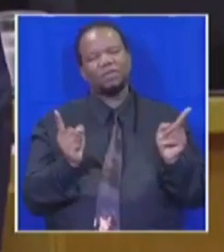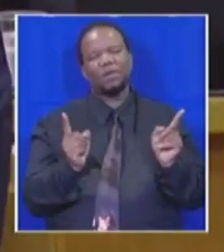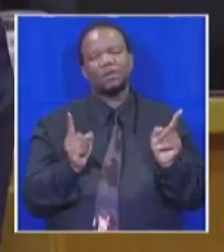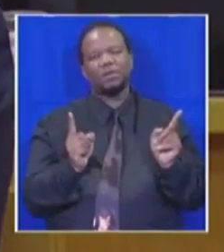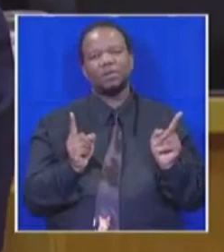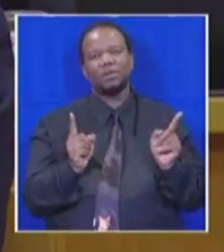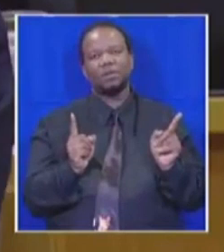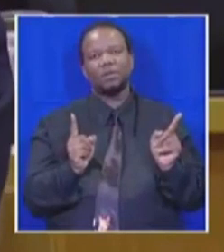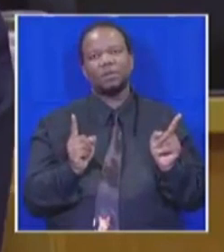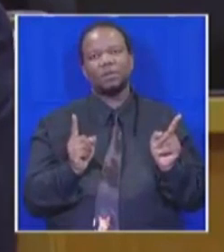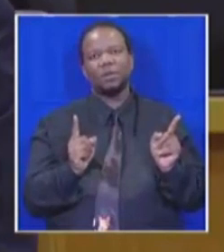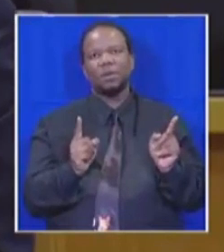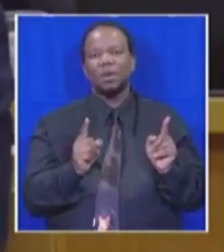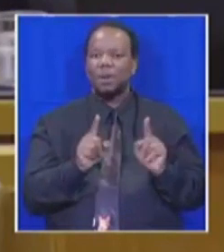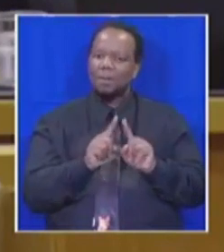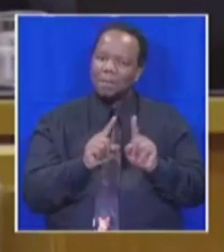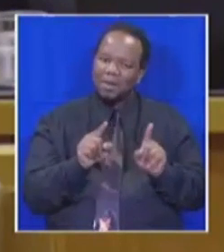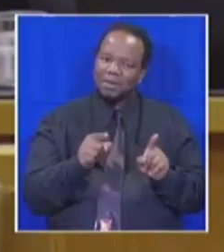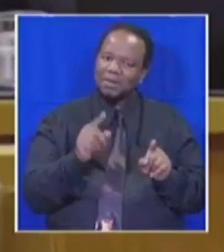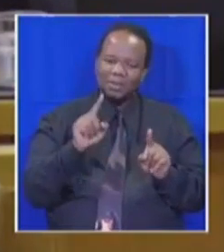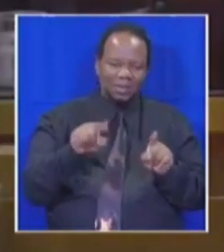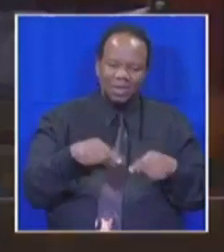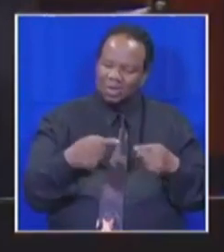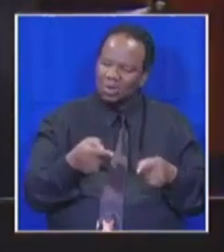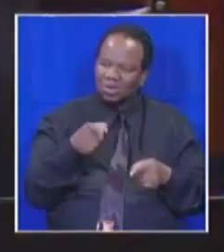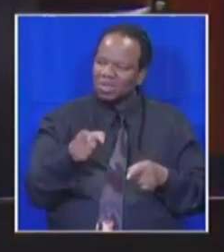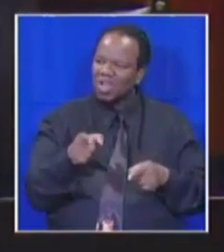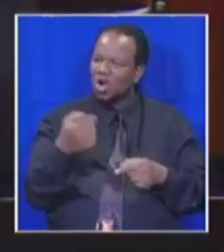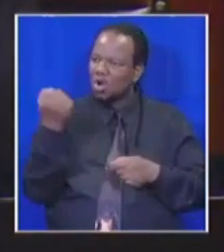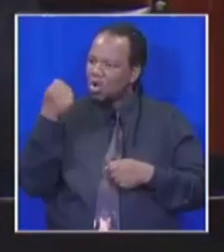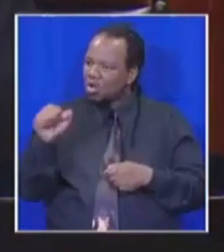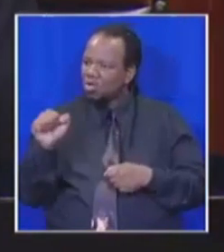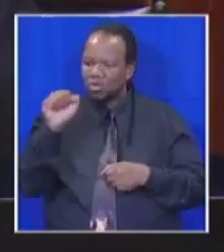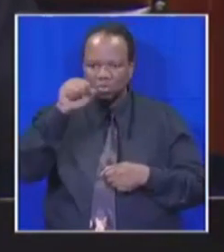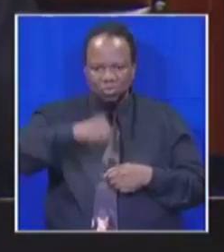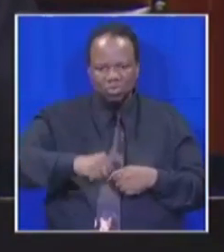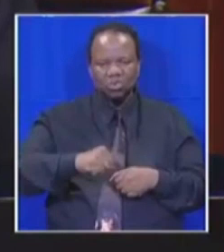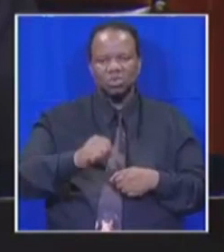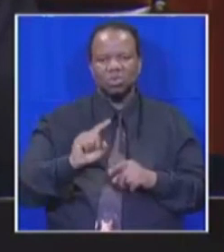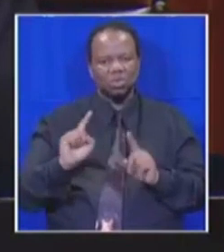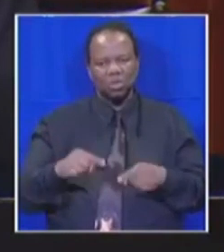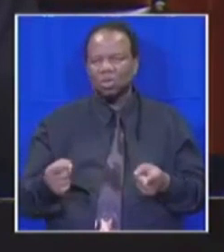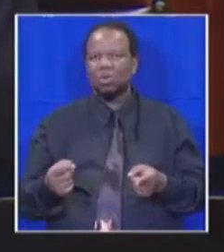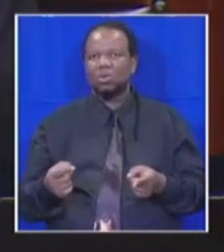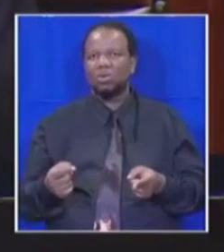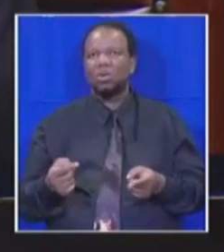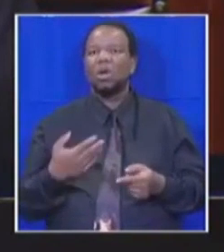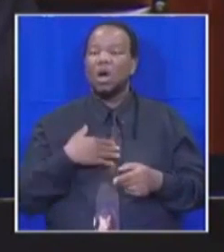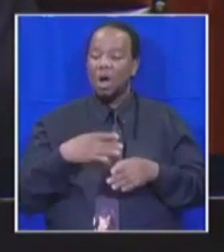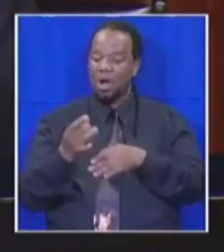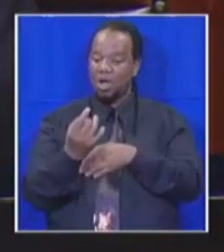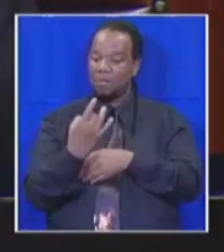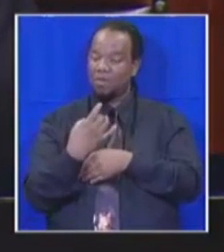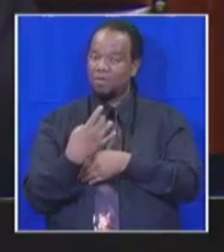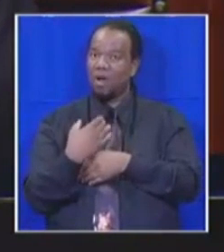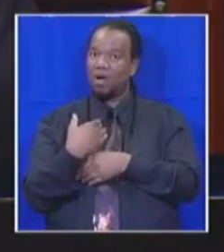advised- objection, it can't be put to the House. I've been advised. I actually questioned that, and I've been advised